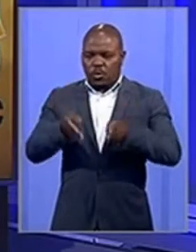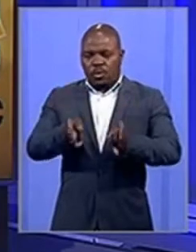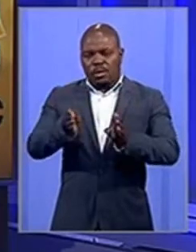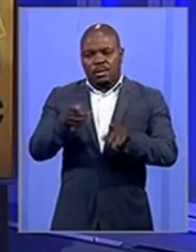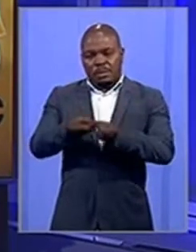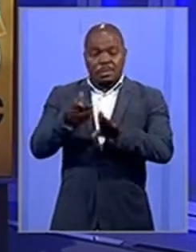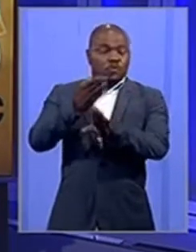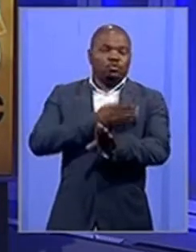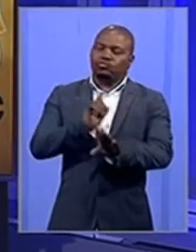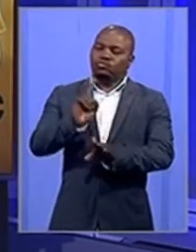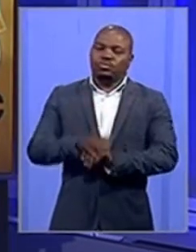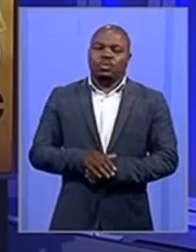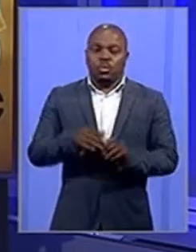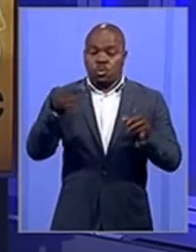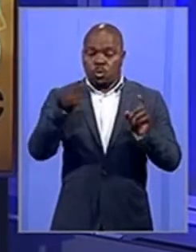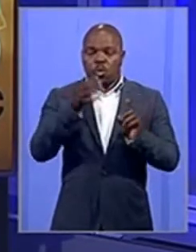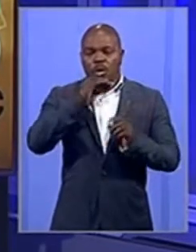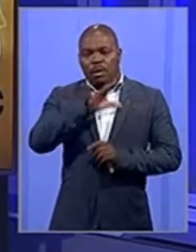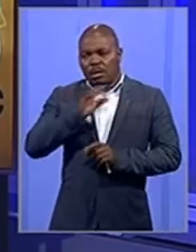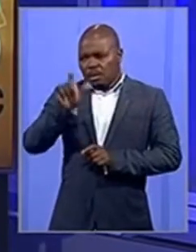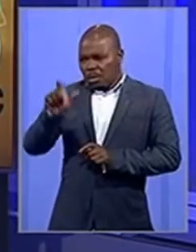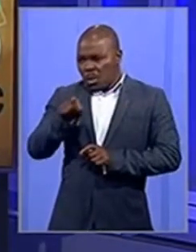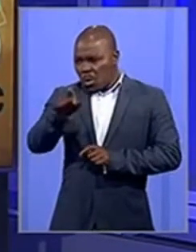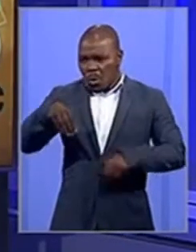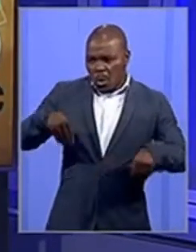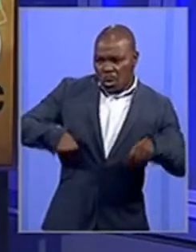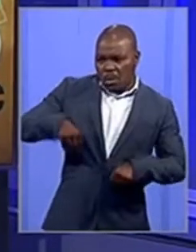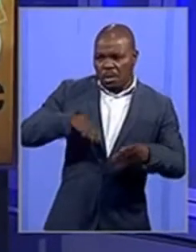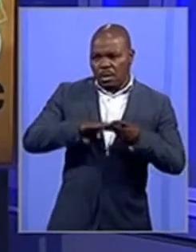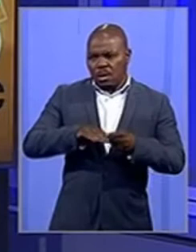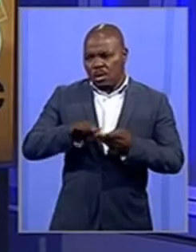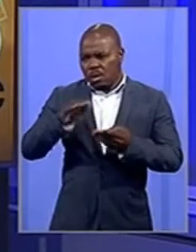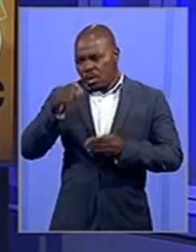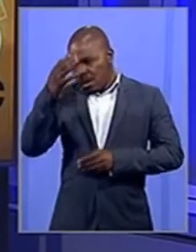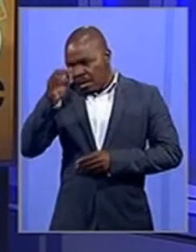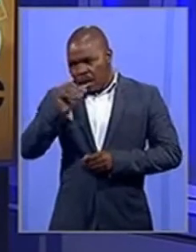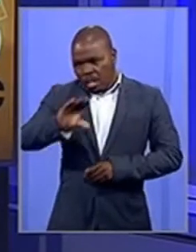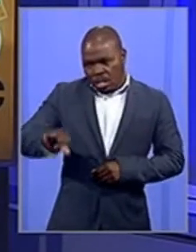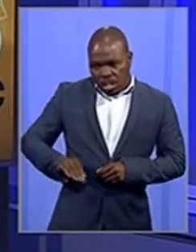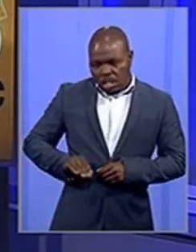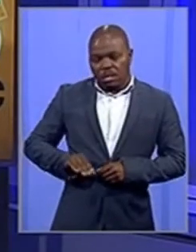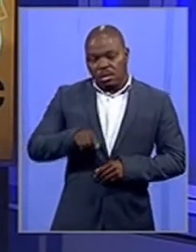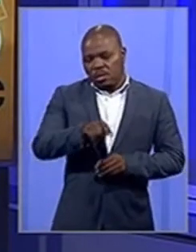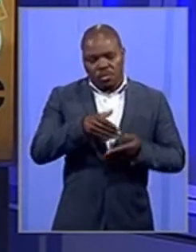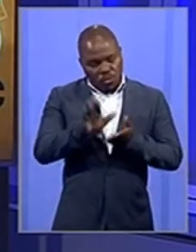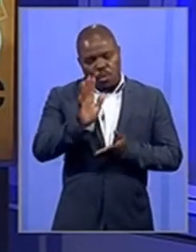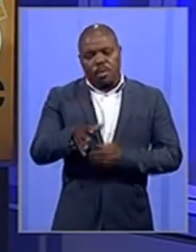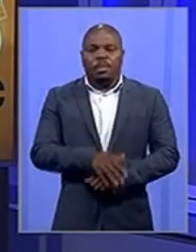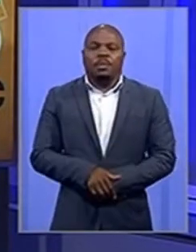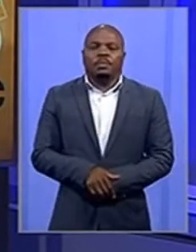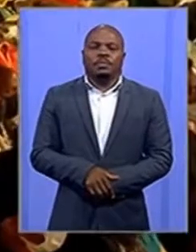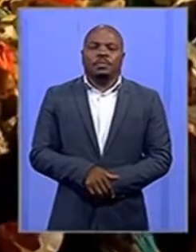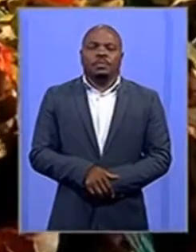fetileng. O boletse hore ba-lekgotla ba tletseng bobodu ba ithusang ka ditjhelete tsa setjhaba ha bana sebaka mokgeng ona.